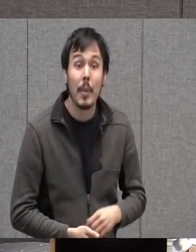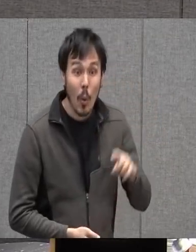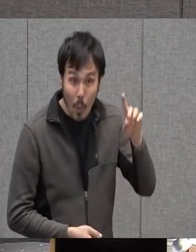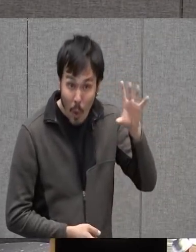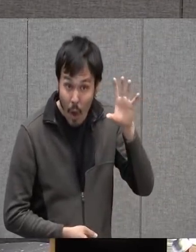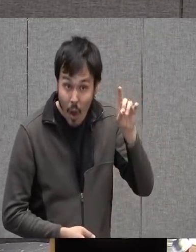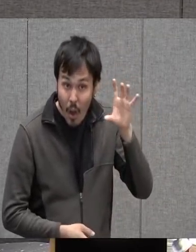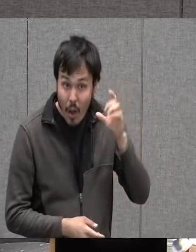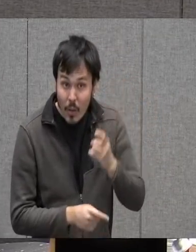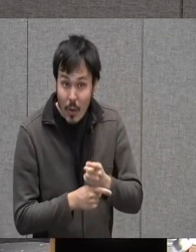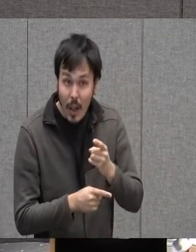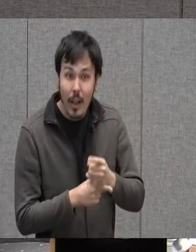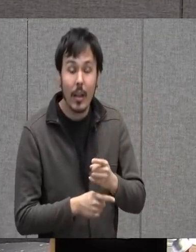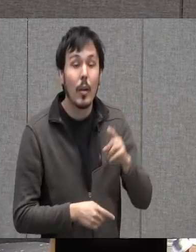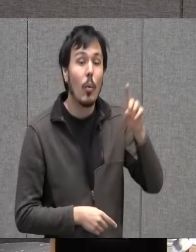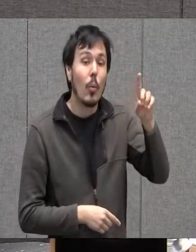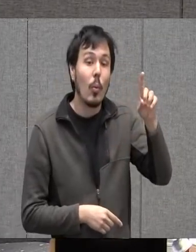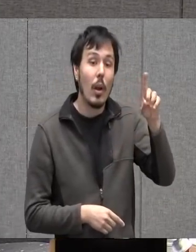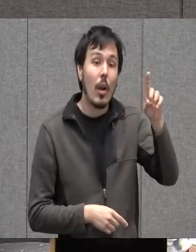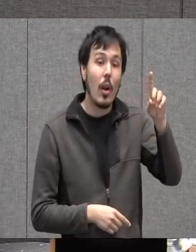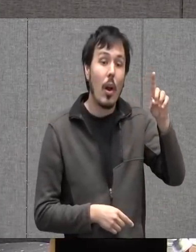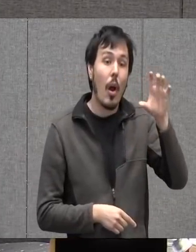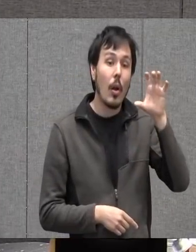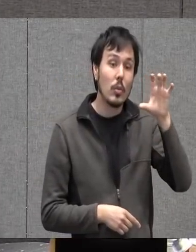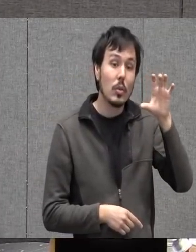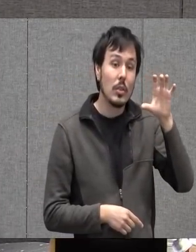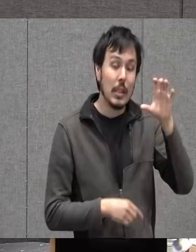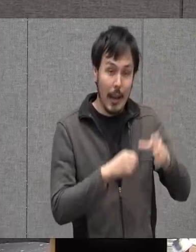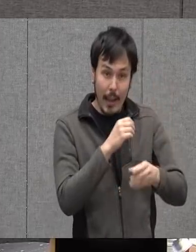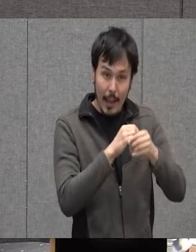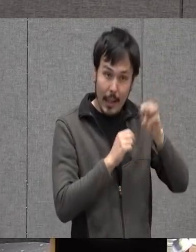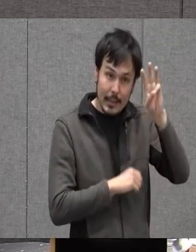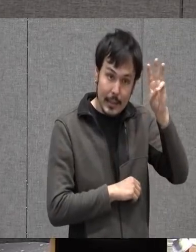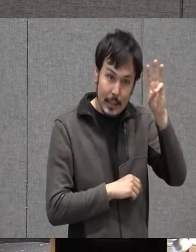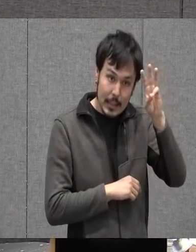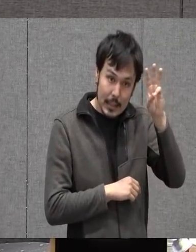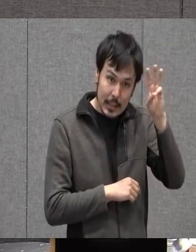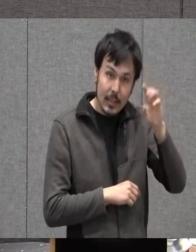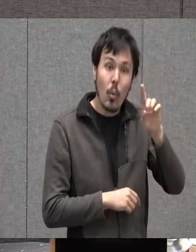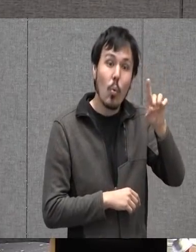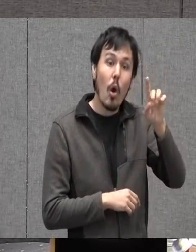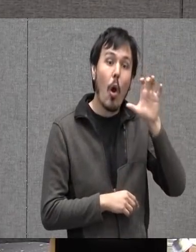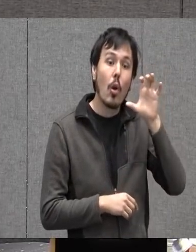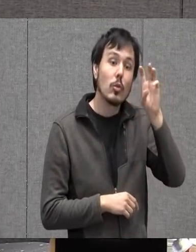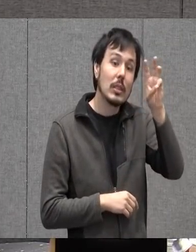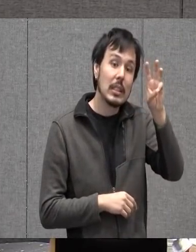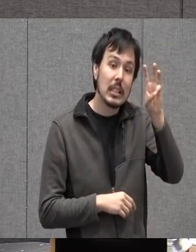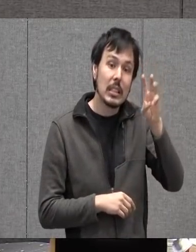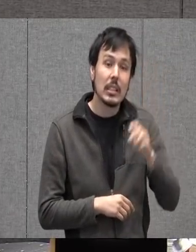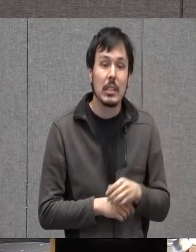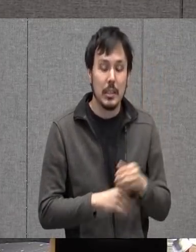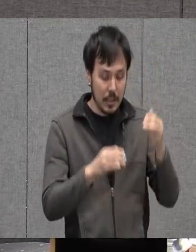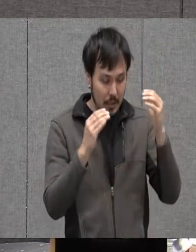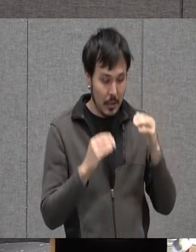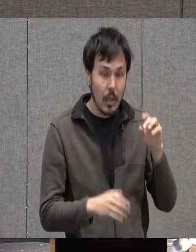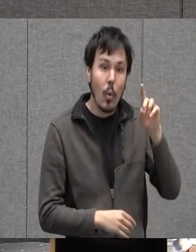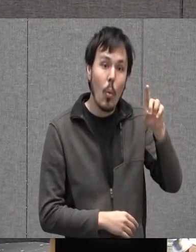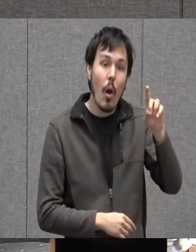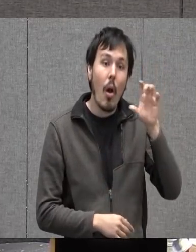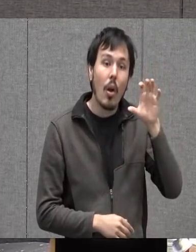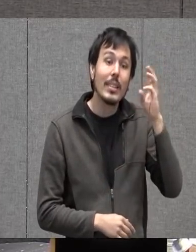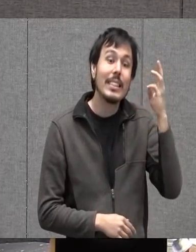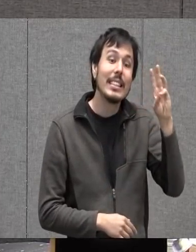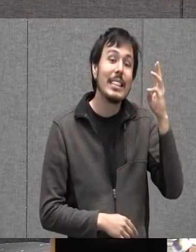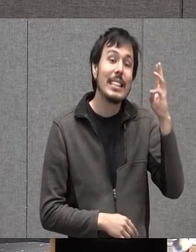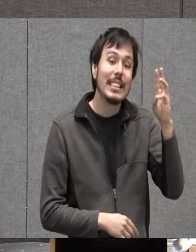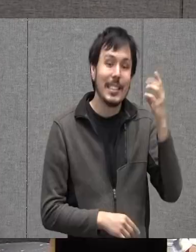100, you're right. And then we have the 6. So 106. And then